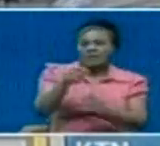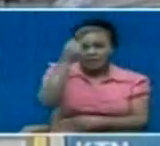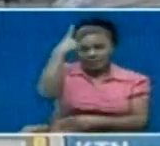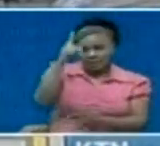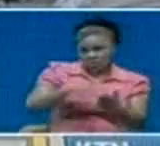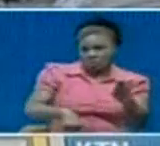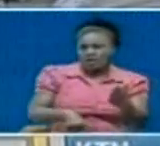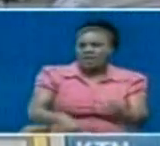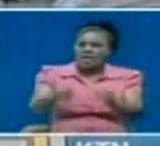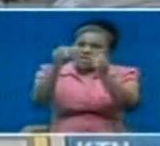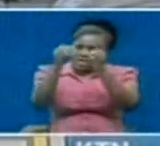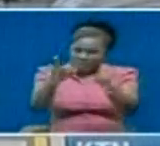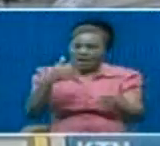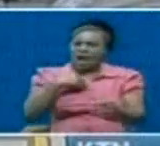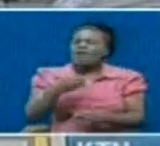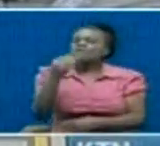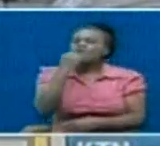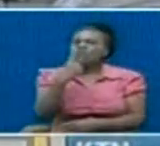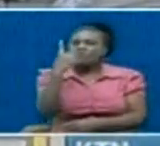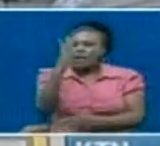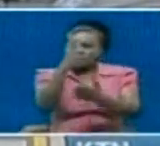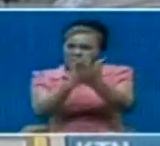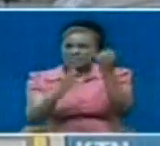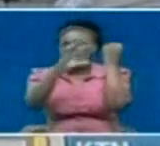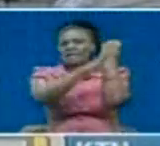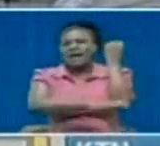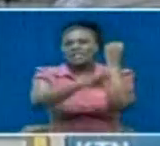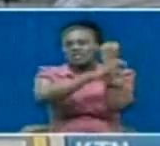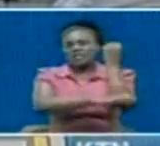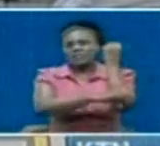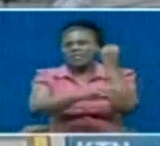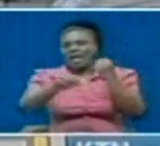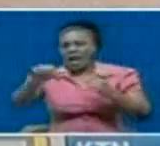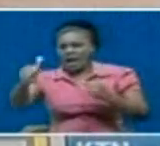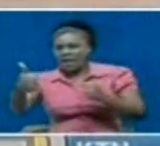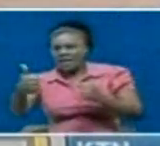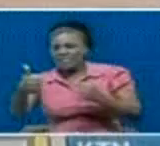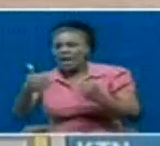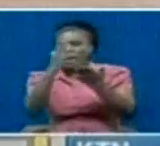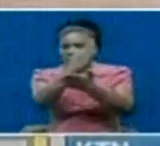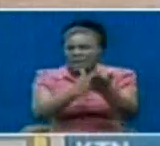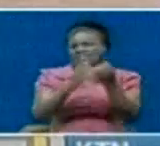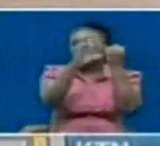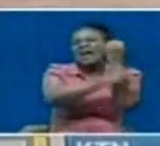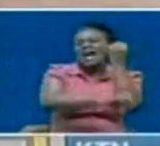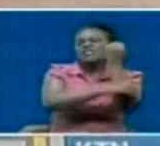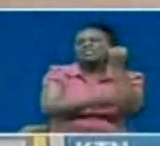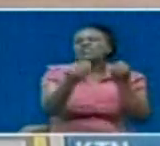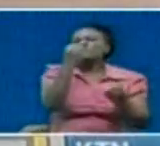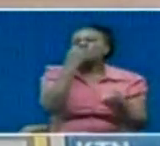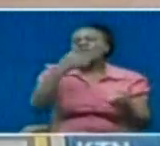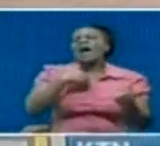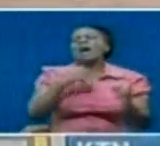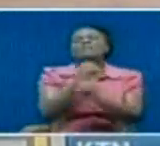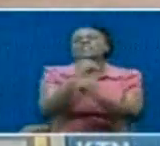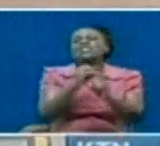realize, Linda, even if we have food in one side of the country, and there is another corner of the country which does not have food and